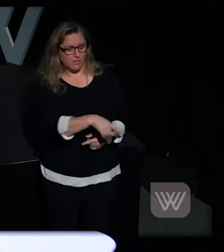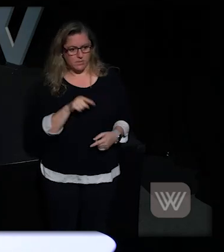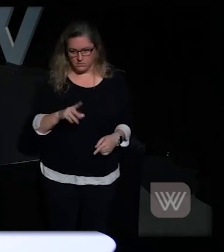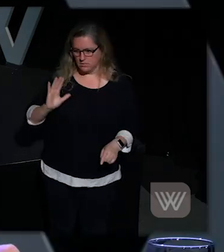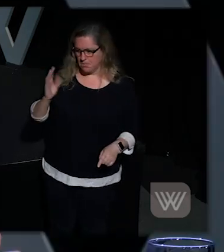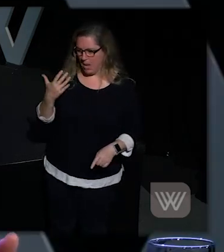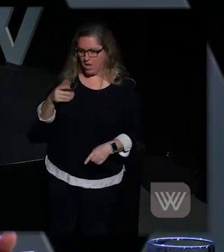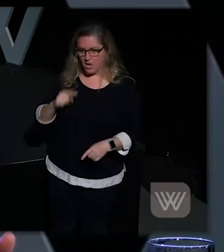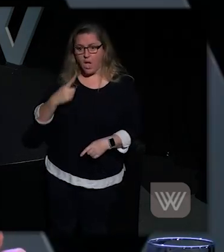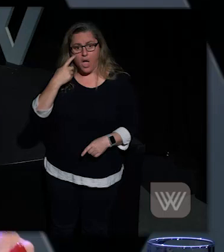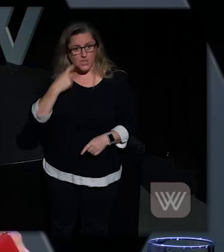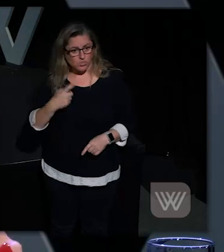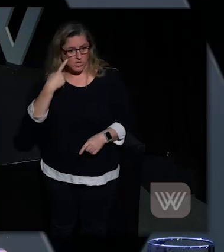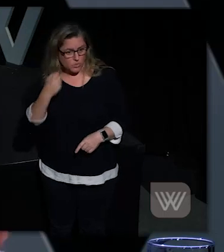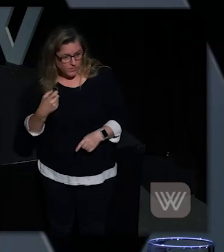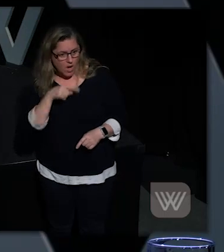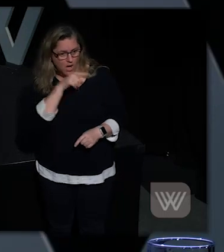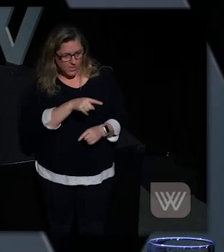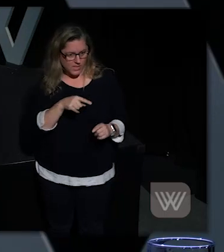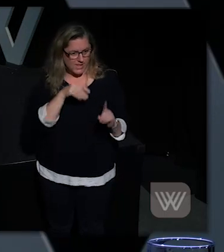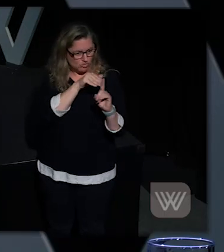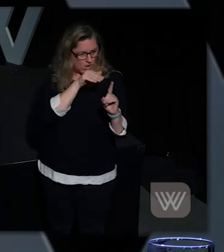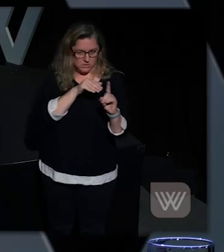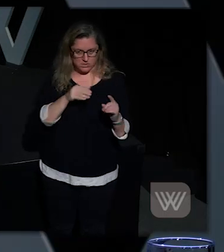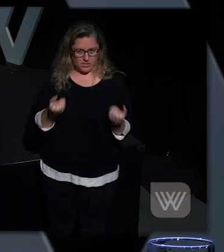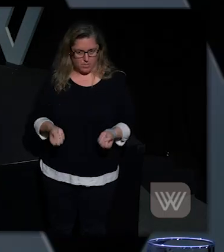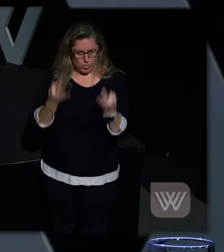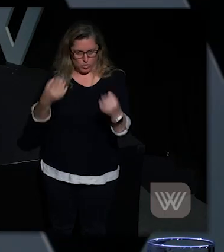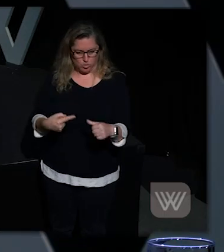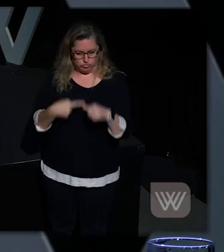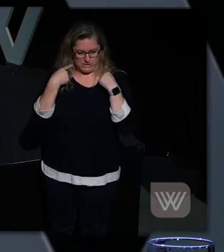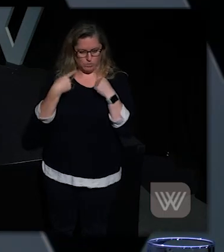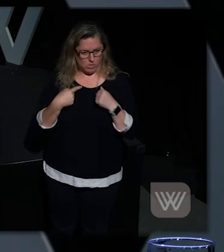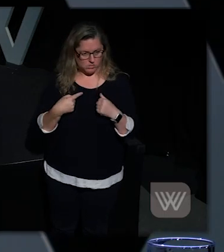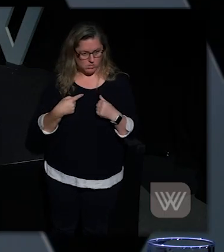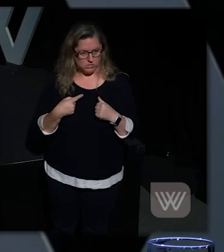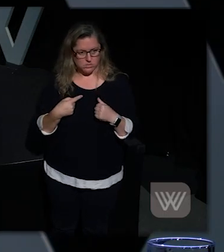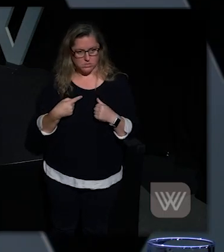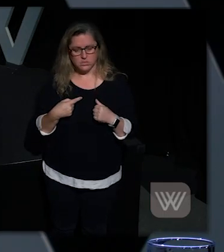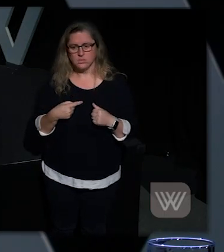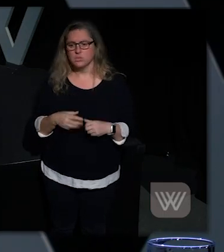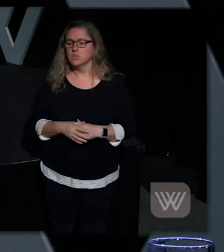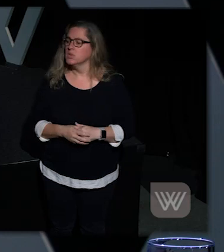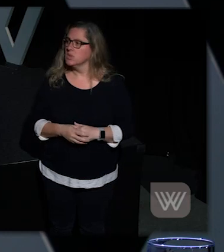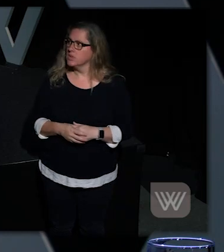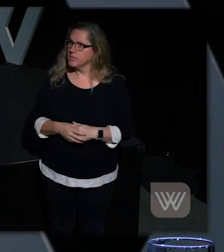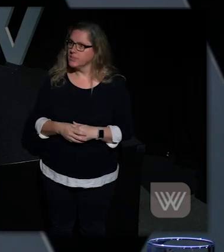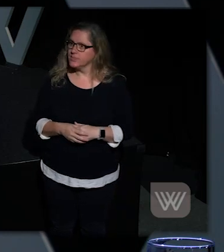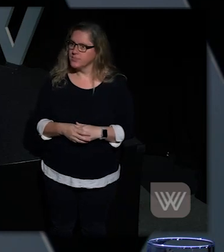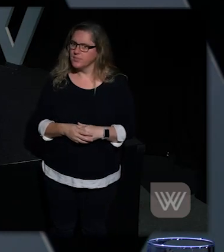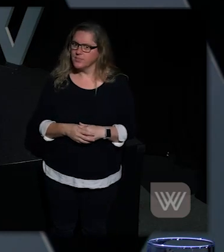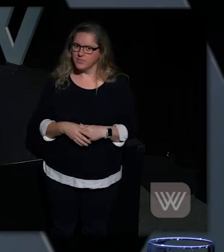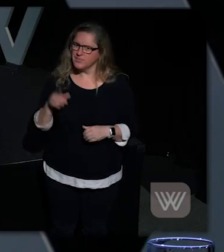I tried to find the trolls that for a long time, and none of them would respond to me that did that. But yeah, I mean, there is a